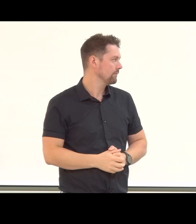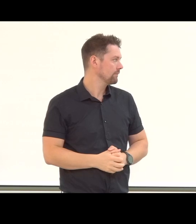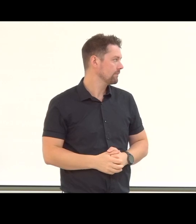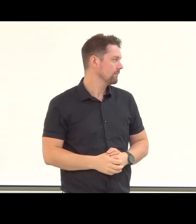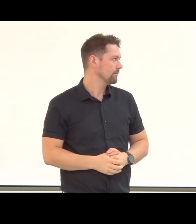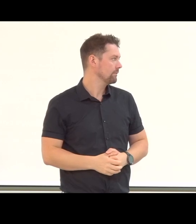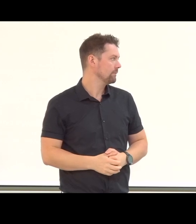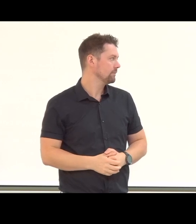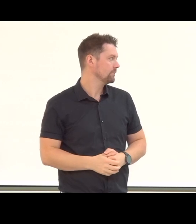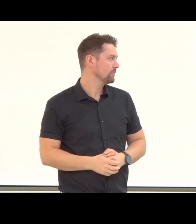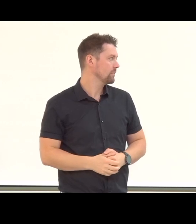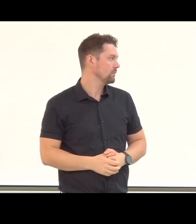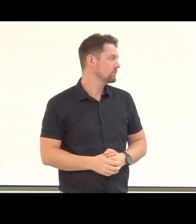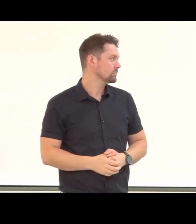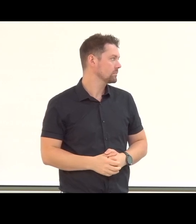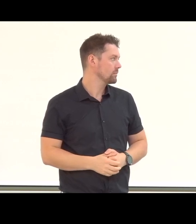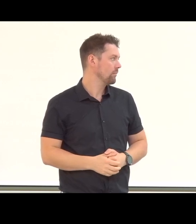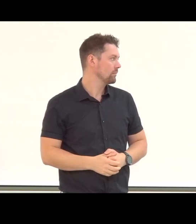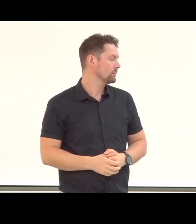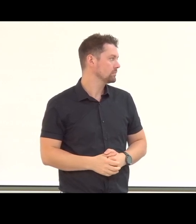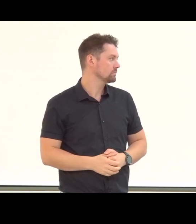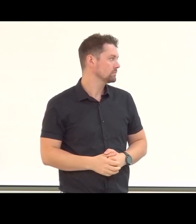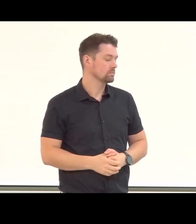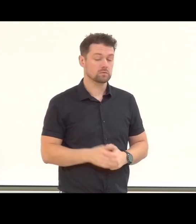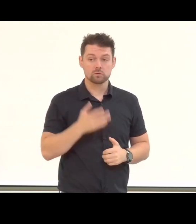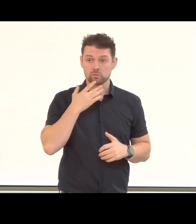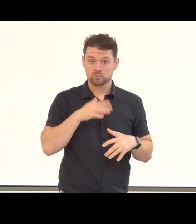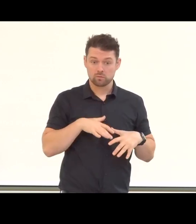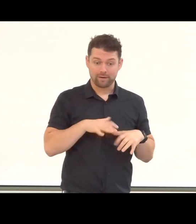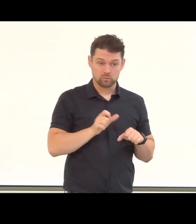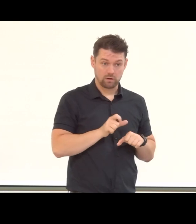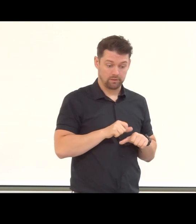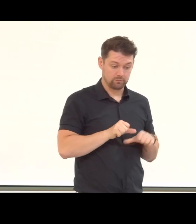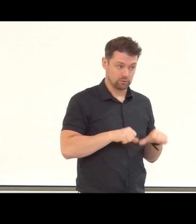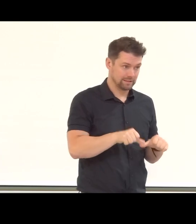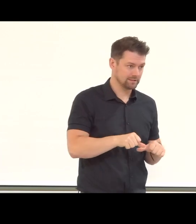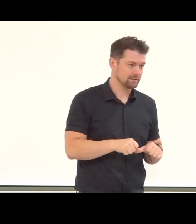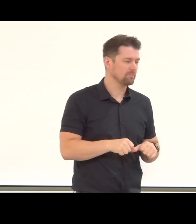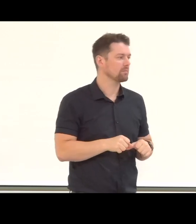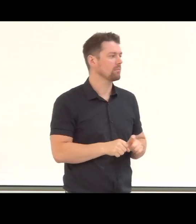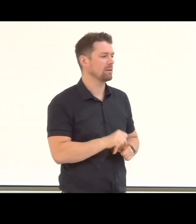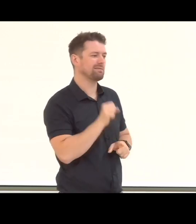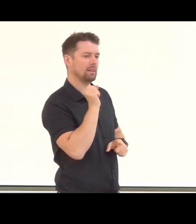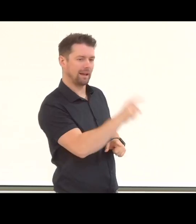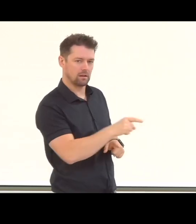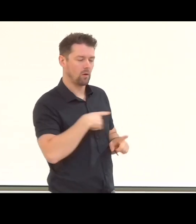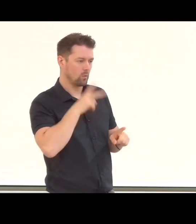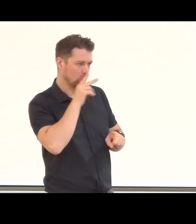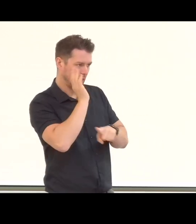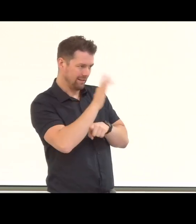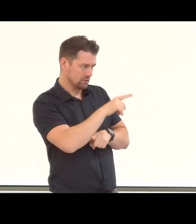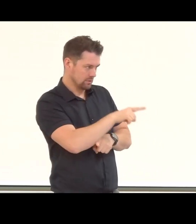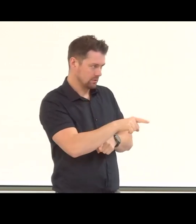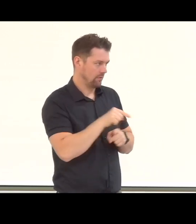courses basically. So once you kind of start the process, you get like your work packages, and it's like there's a video link. Watch these lectures, fill out